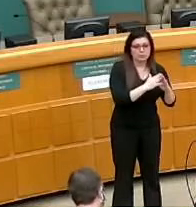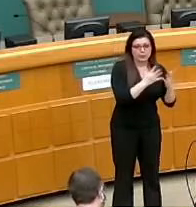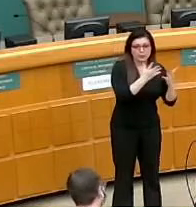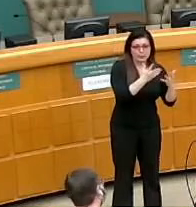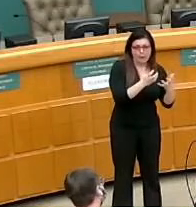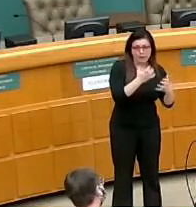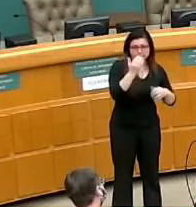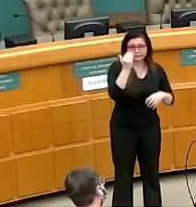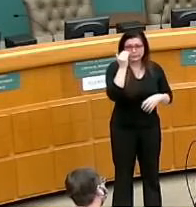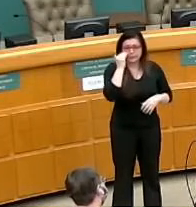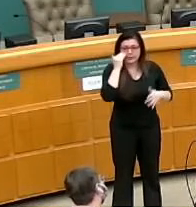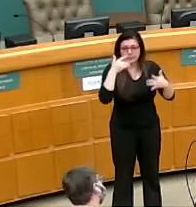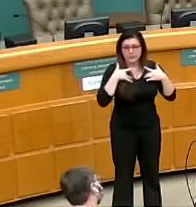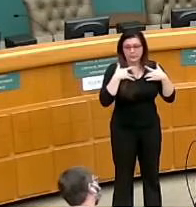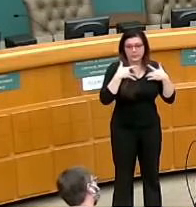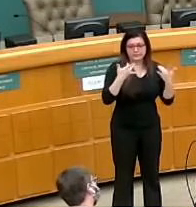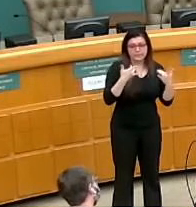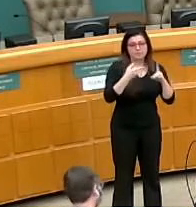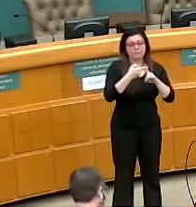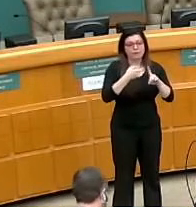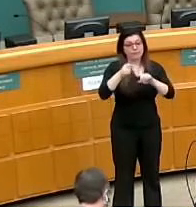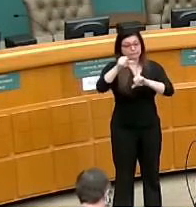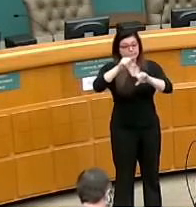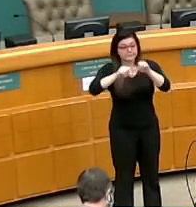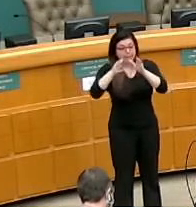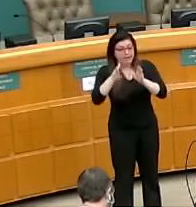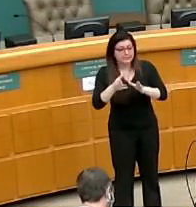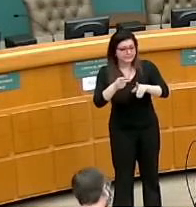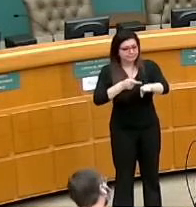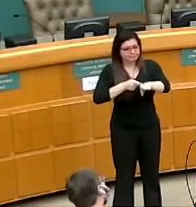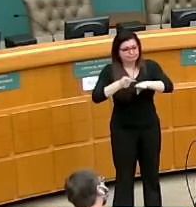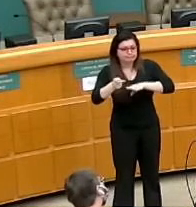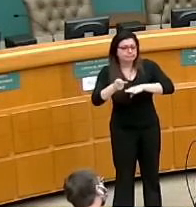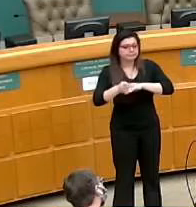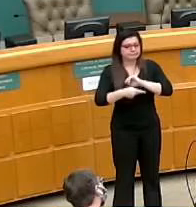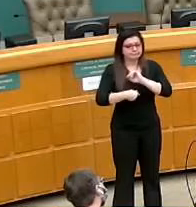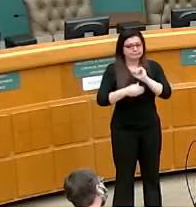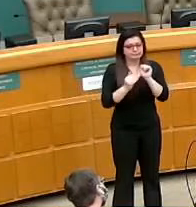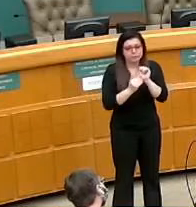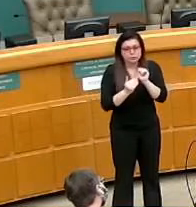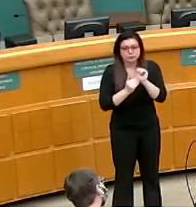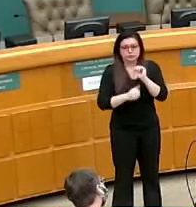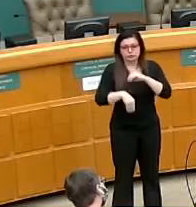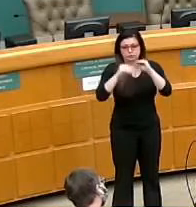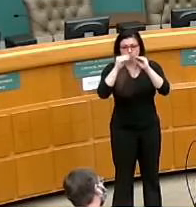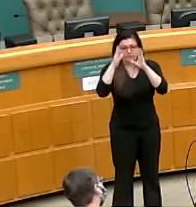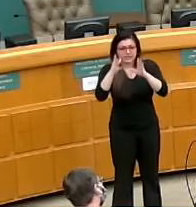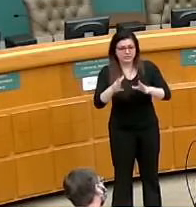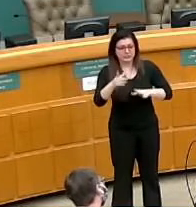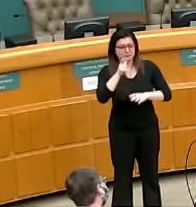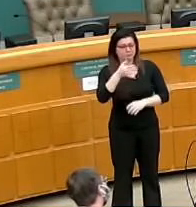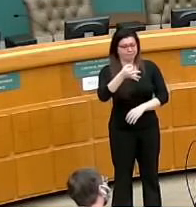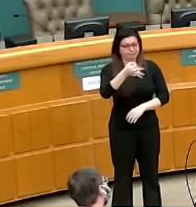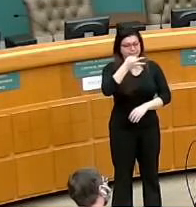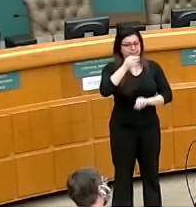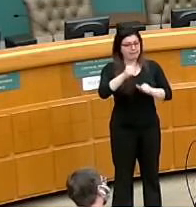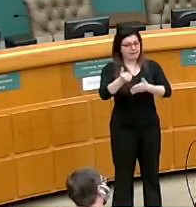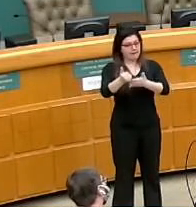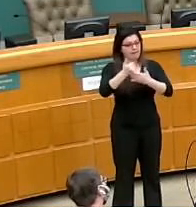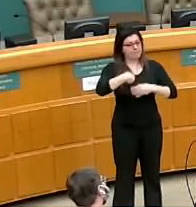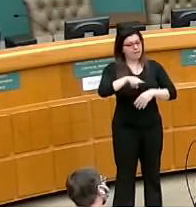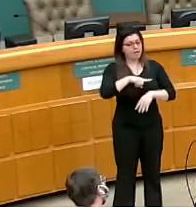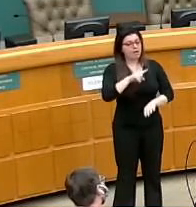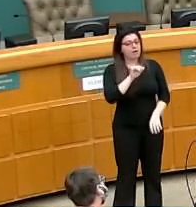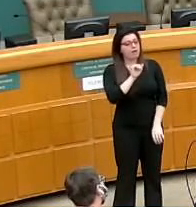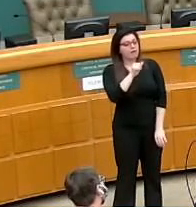should be hearing from scientists and professionals, professors, to help us understand the virus and help us